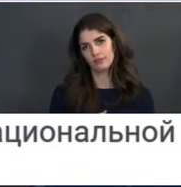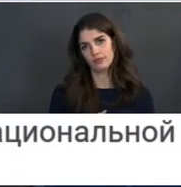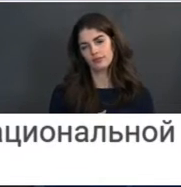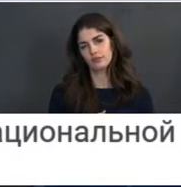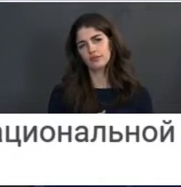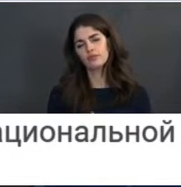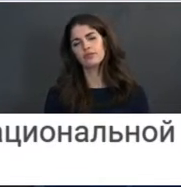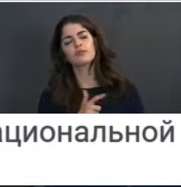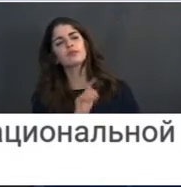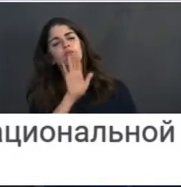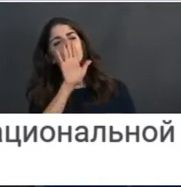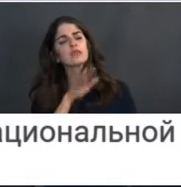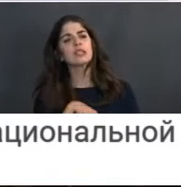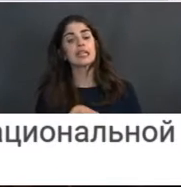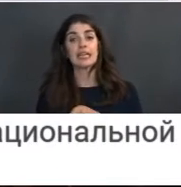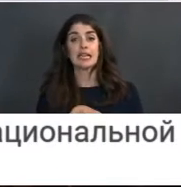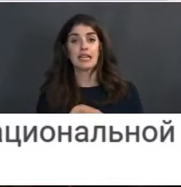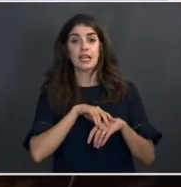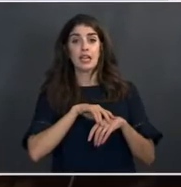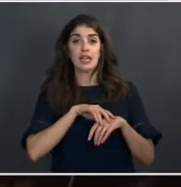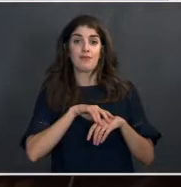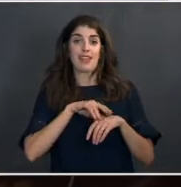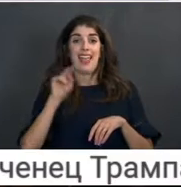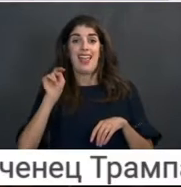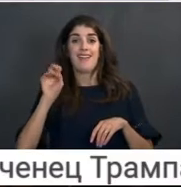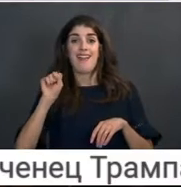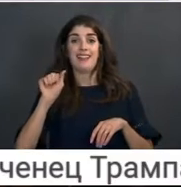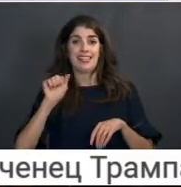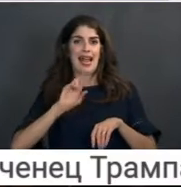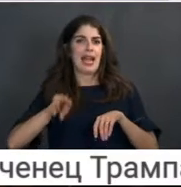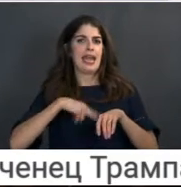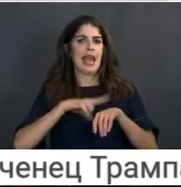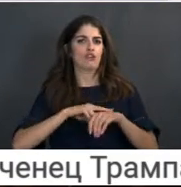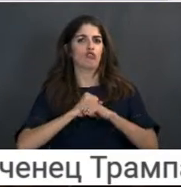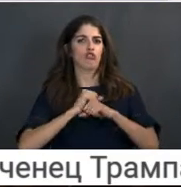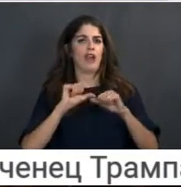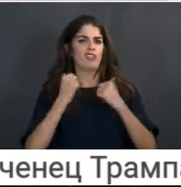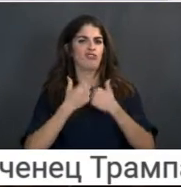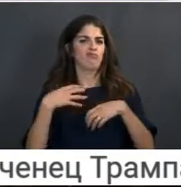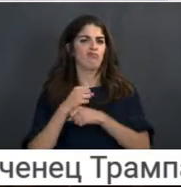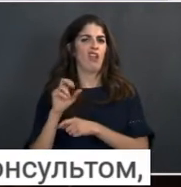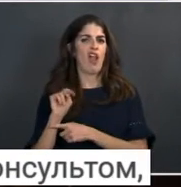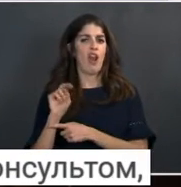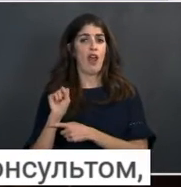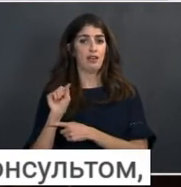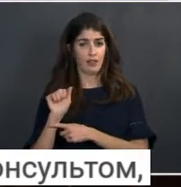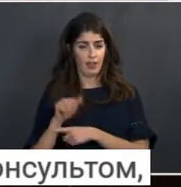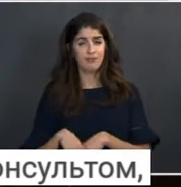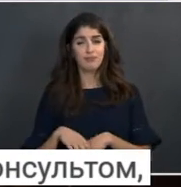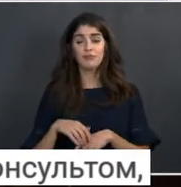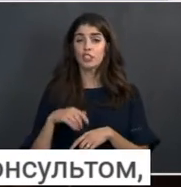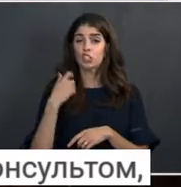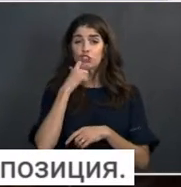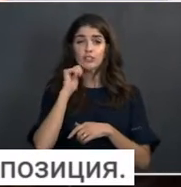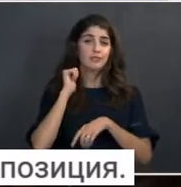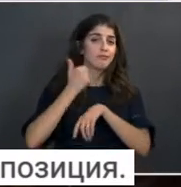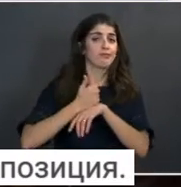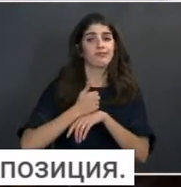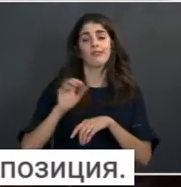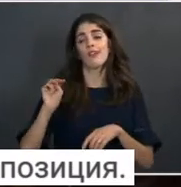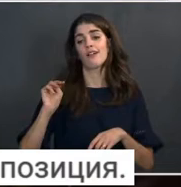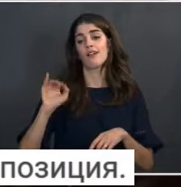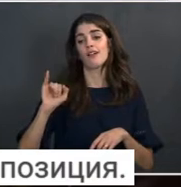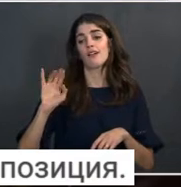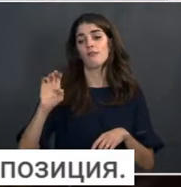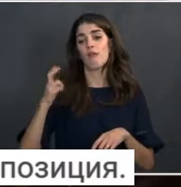And then at the National Security Agency, Michael Ellis, a Trump political appointee, was installed as the general counsel, which is a